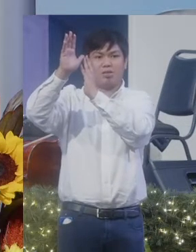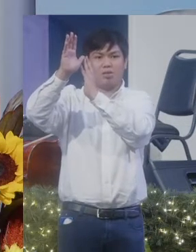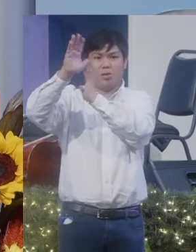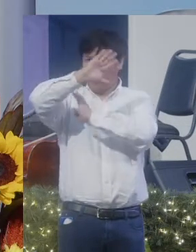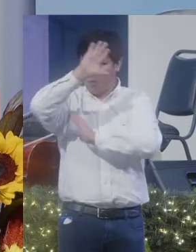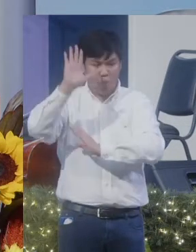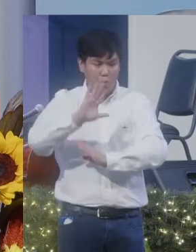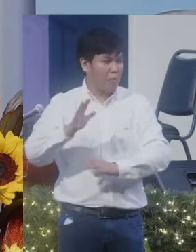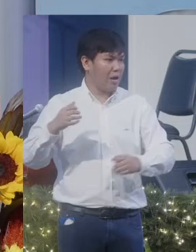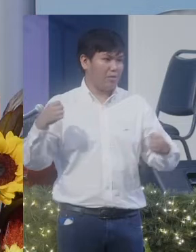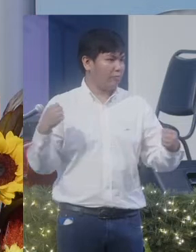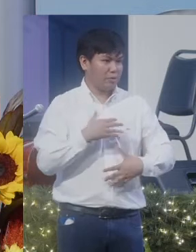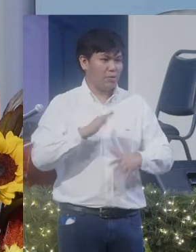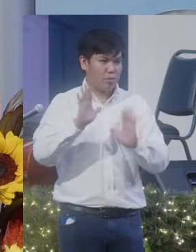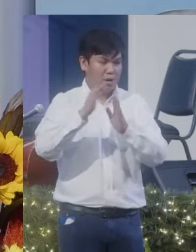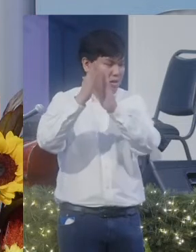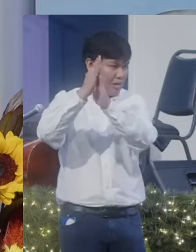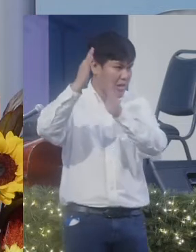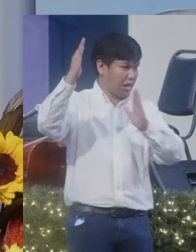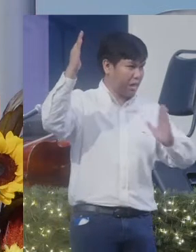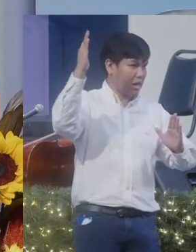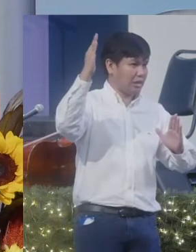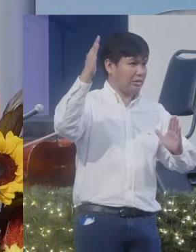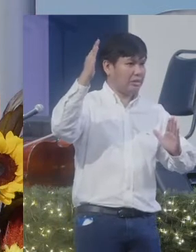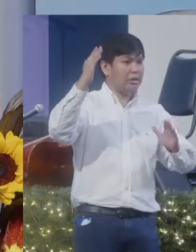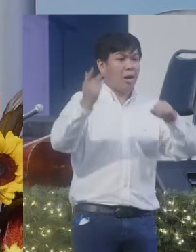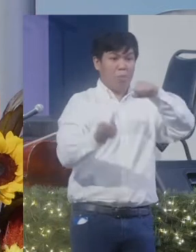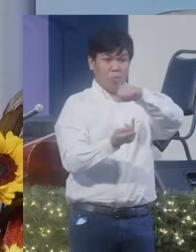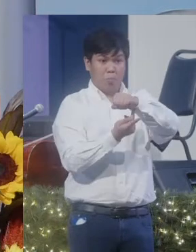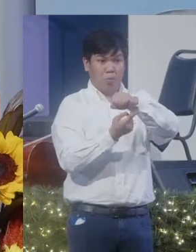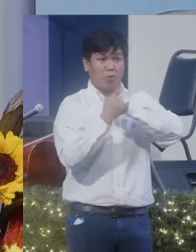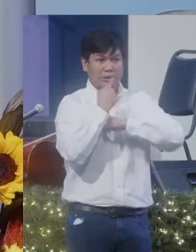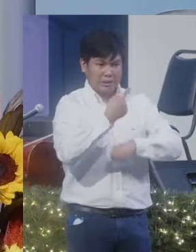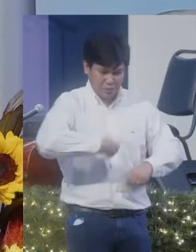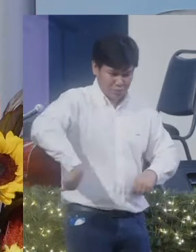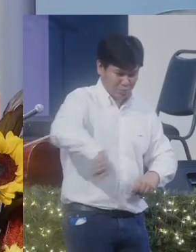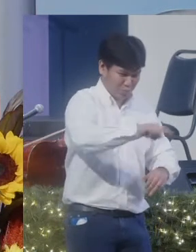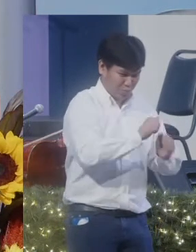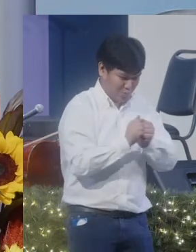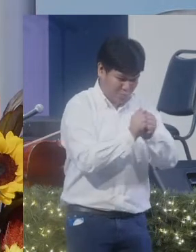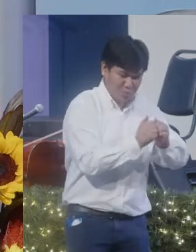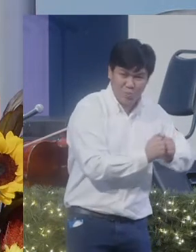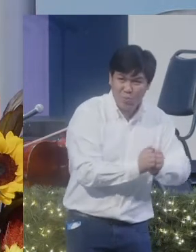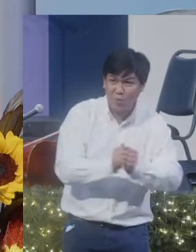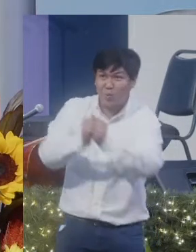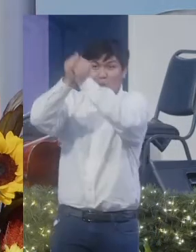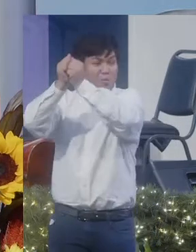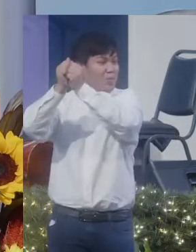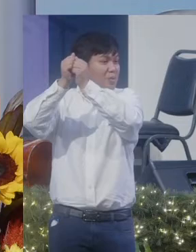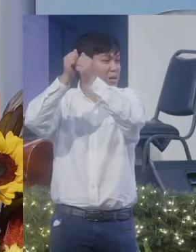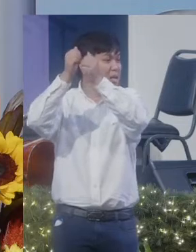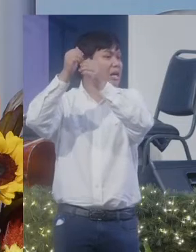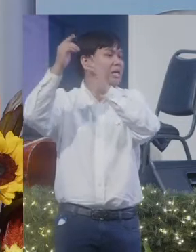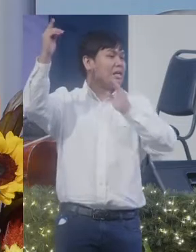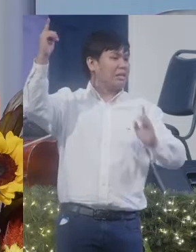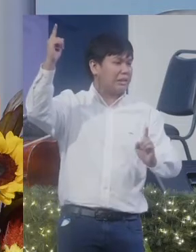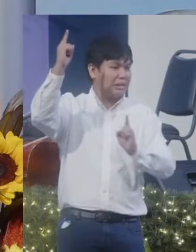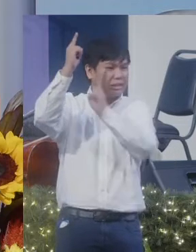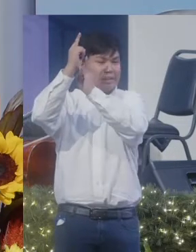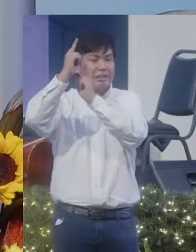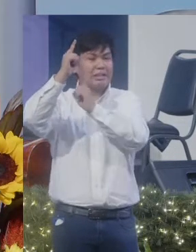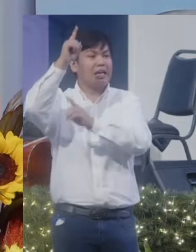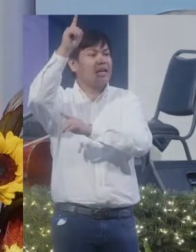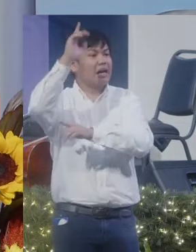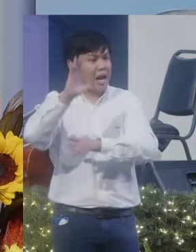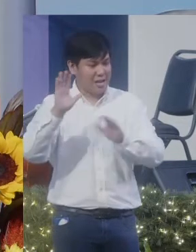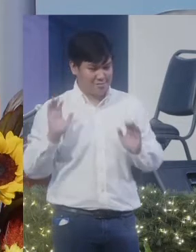Don't depart. Draw near. Draw near to the throne of grace that we may receive mercy